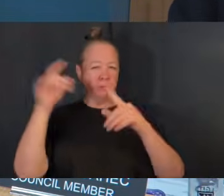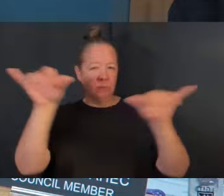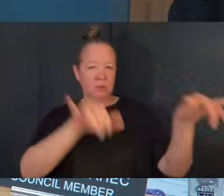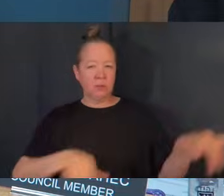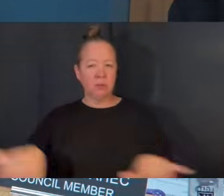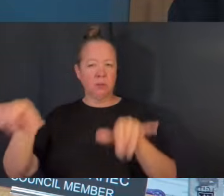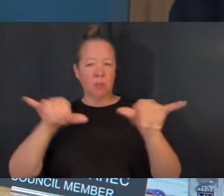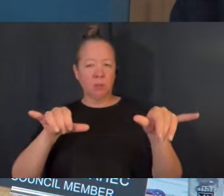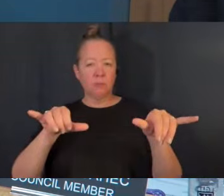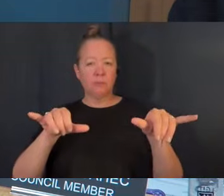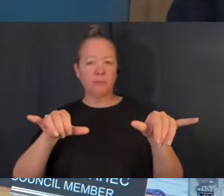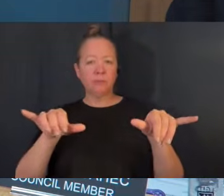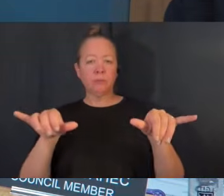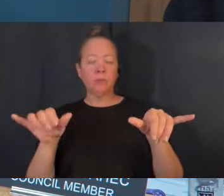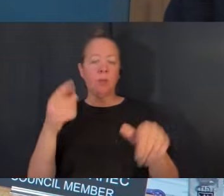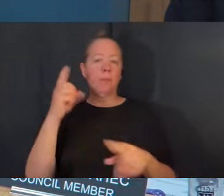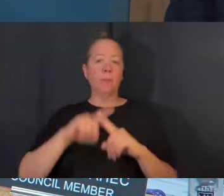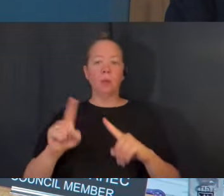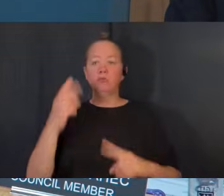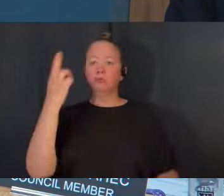Reason I say that is,